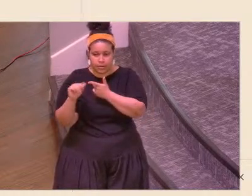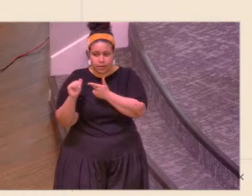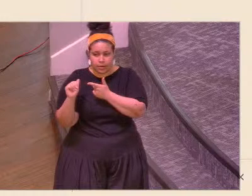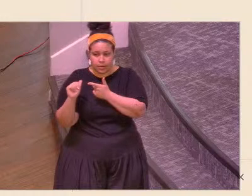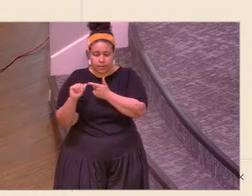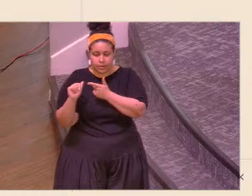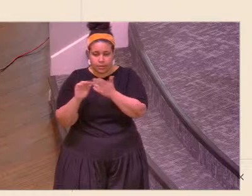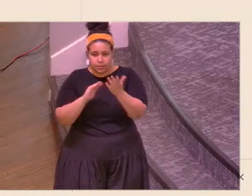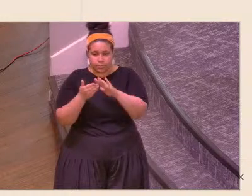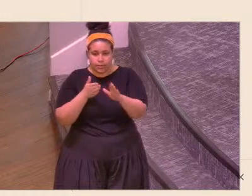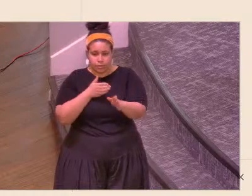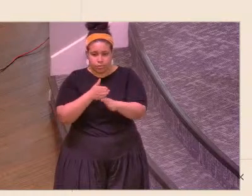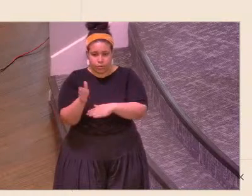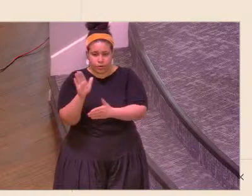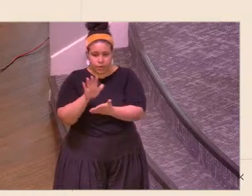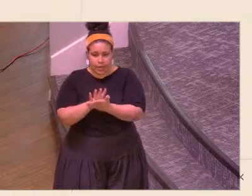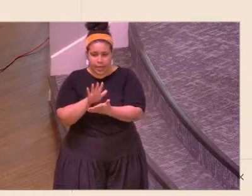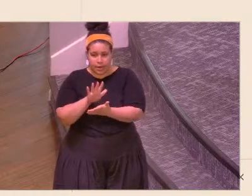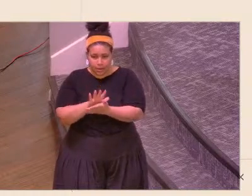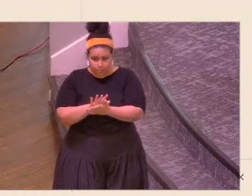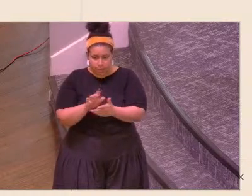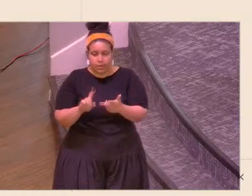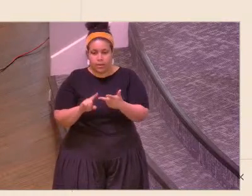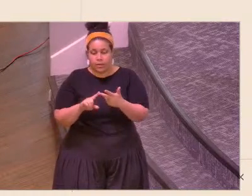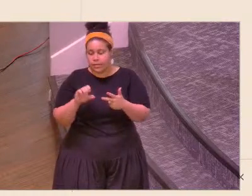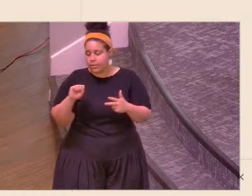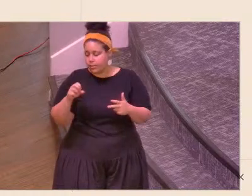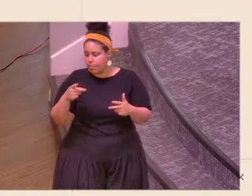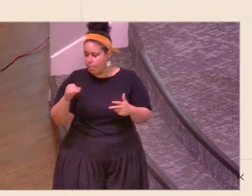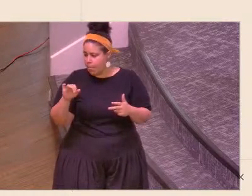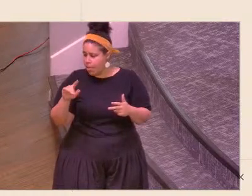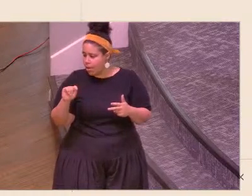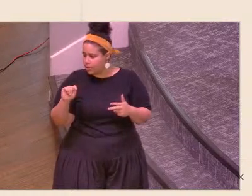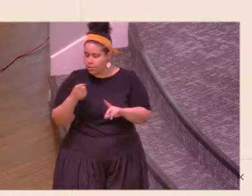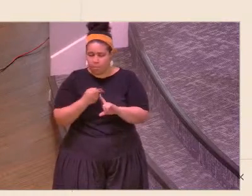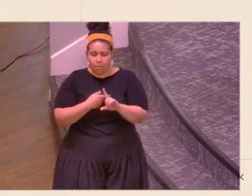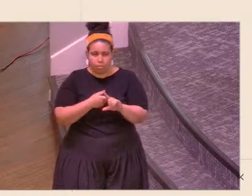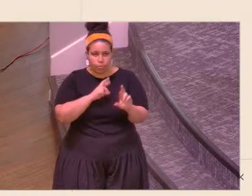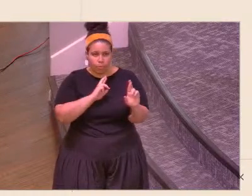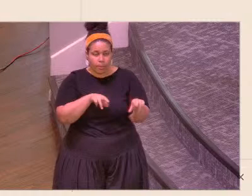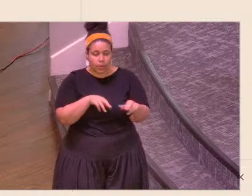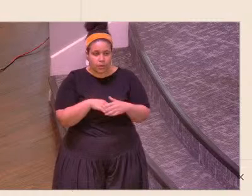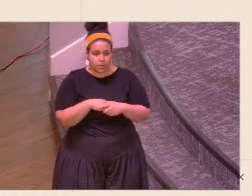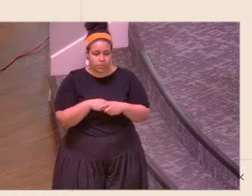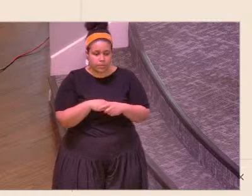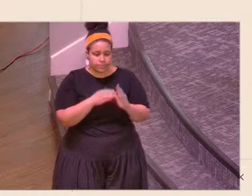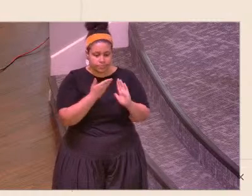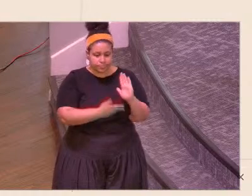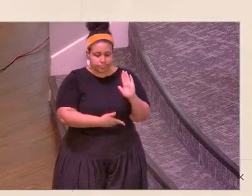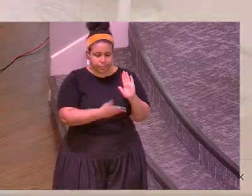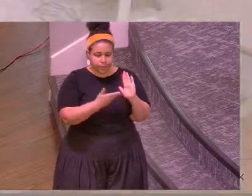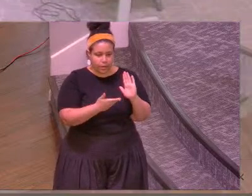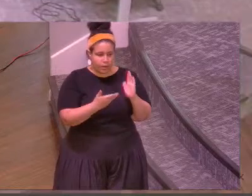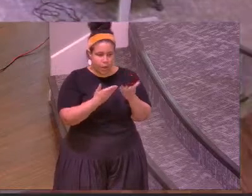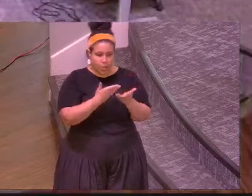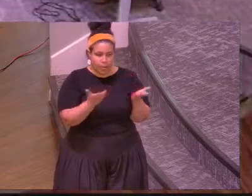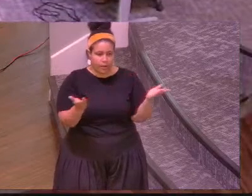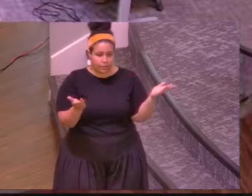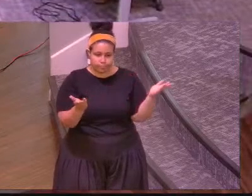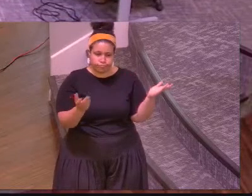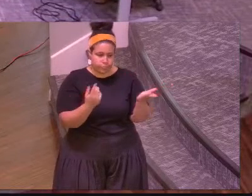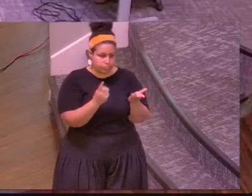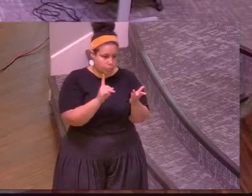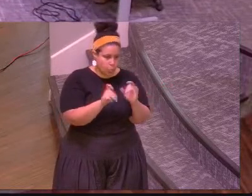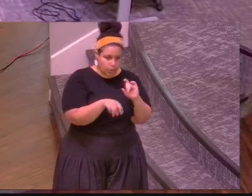Career Academy, and SPLOS monthly report. So I'm going to open up the floor for any questions or further